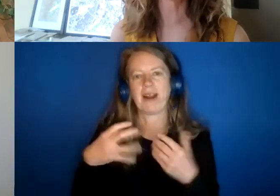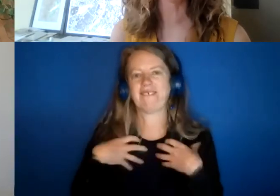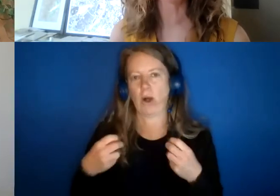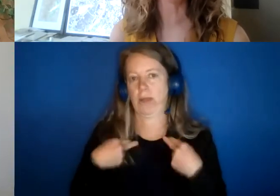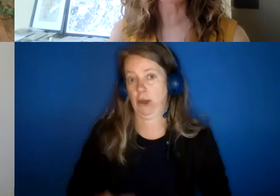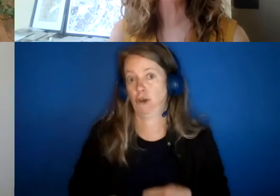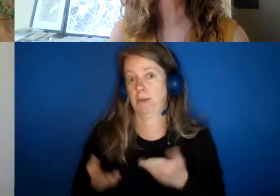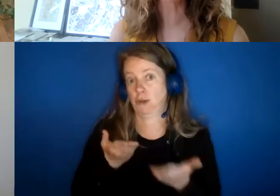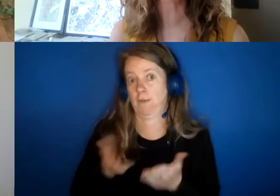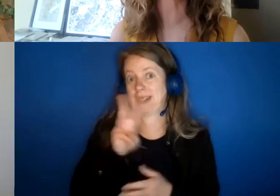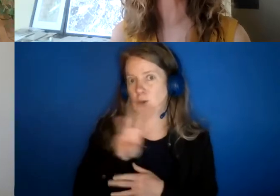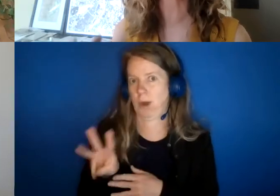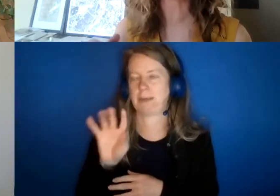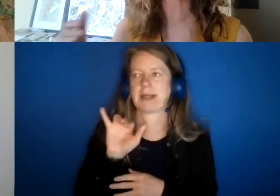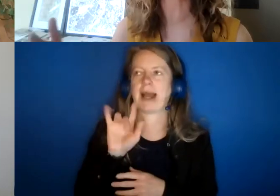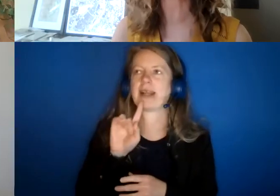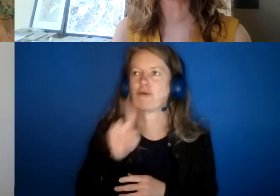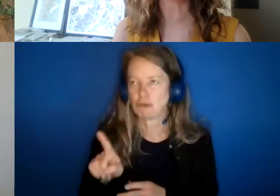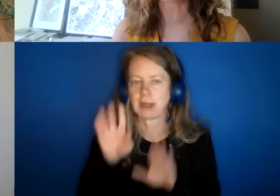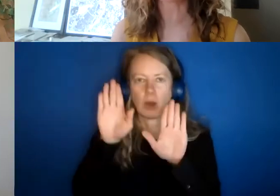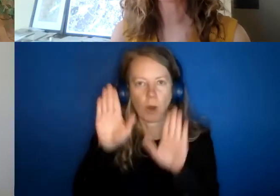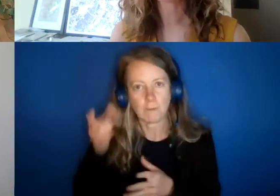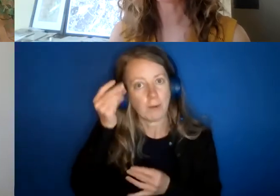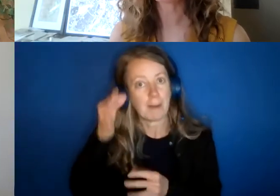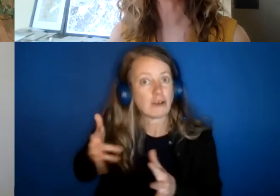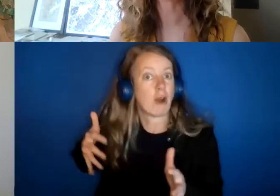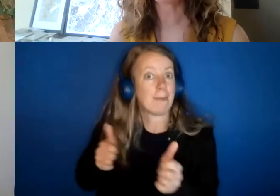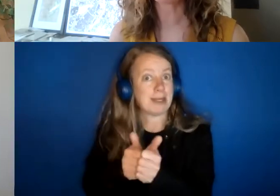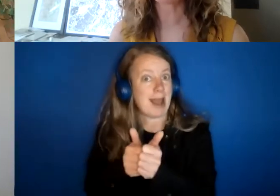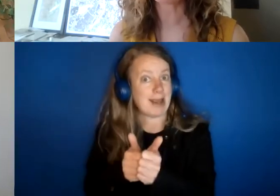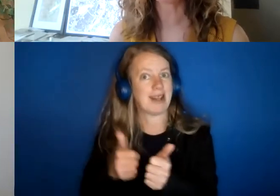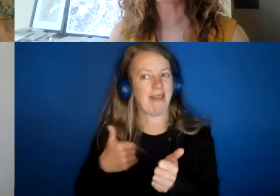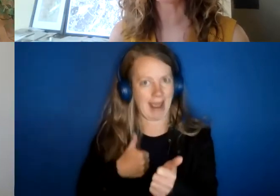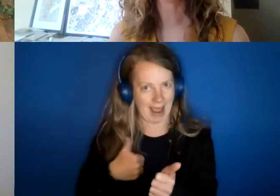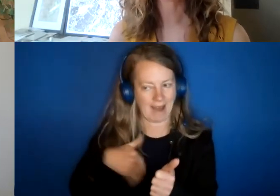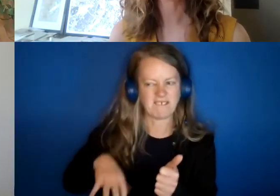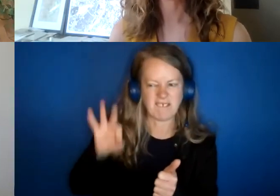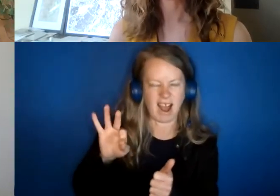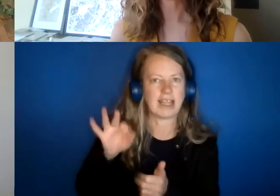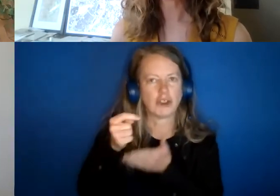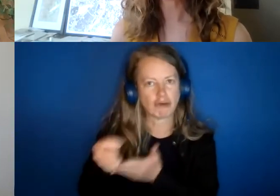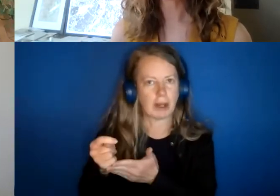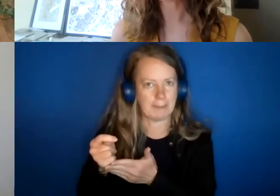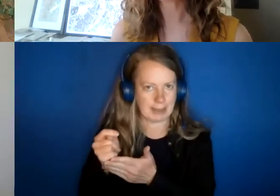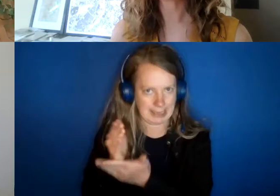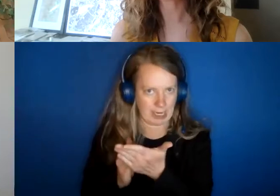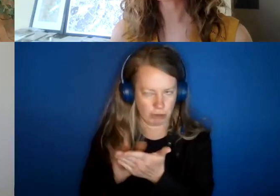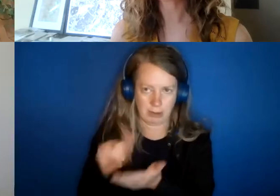for up-to-date information and has a fine treatment section, which can be really helpful.